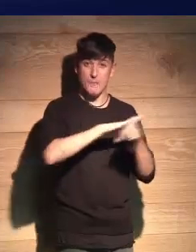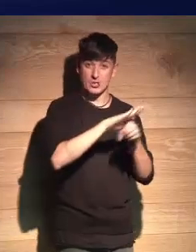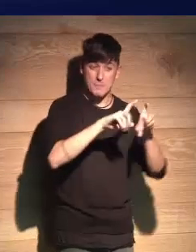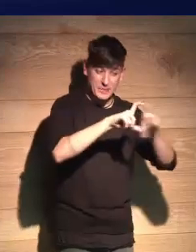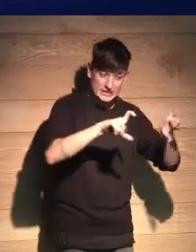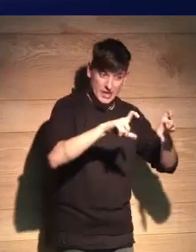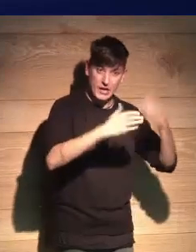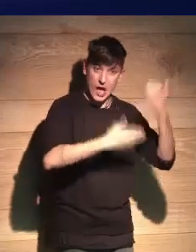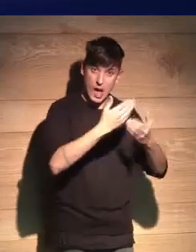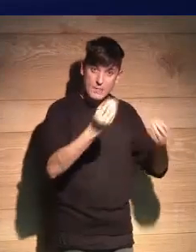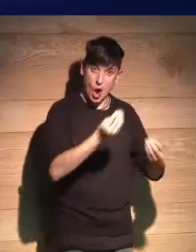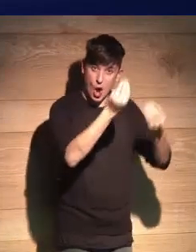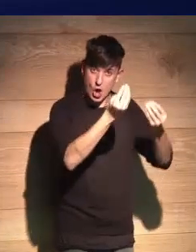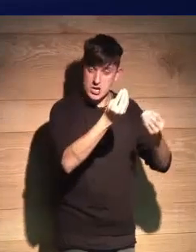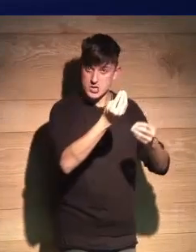just as